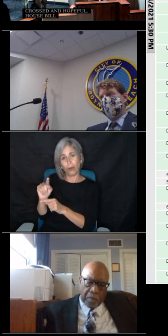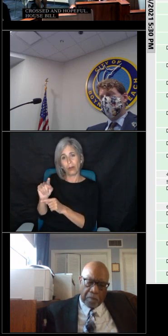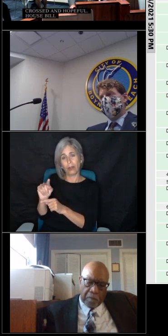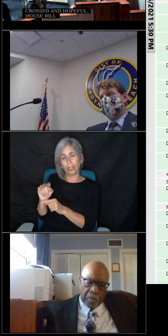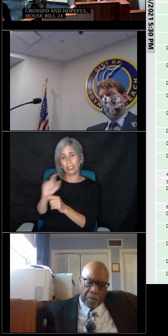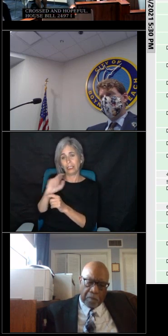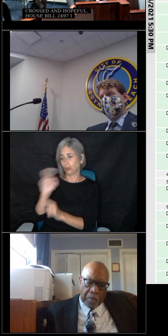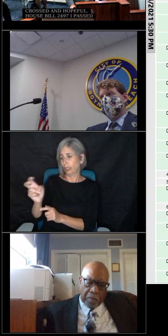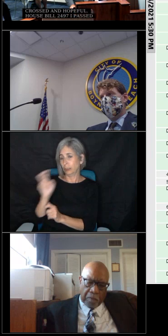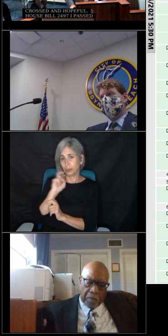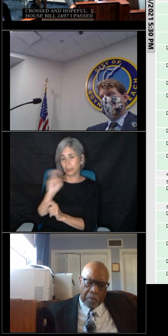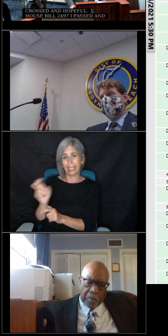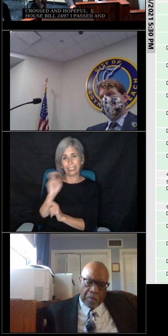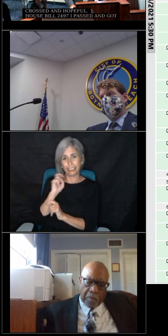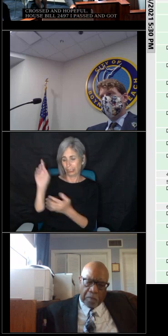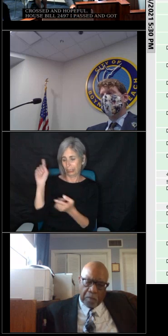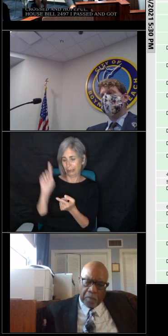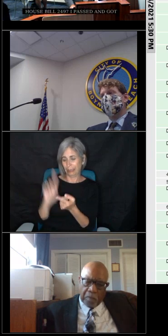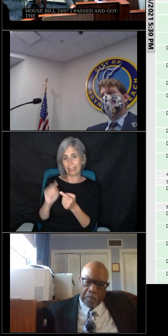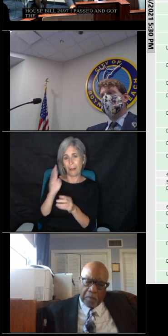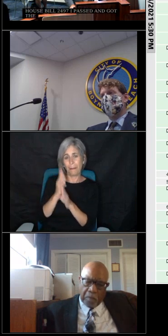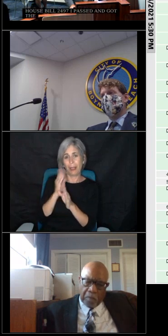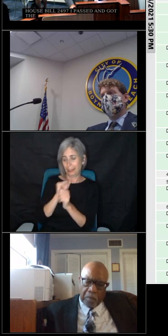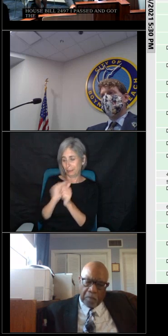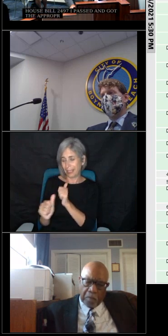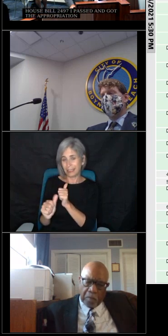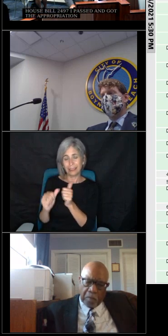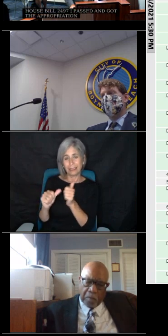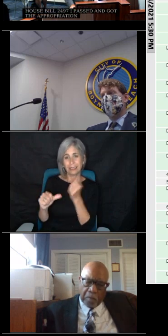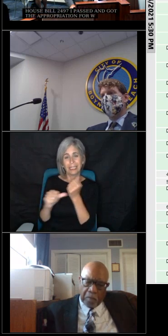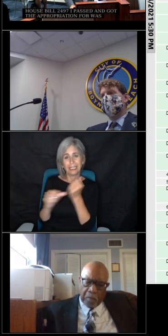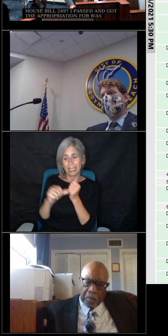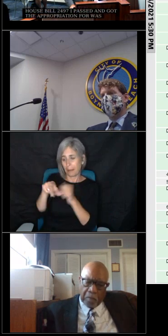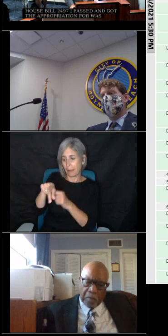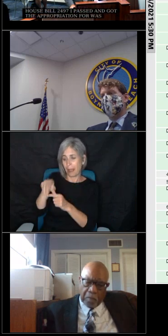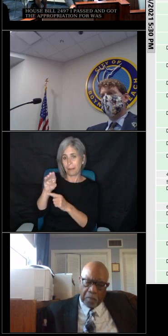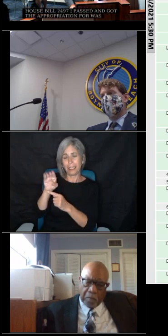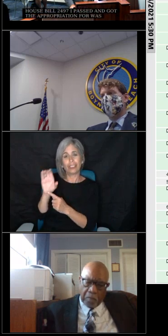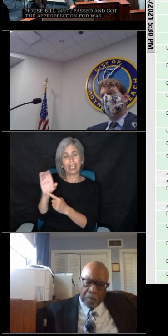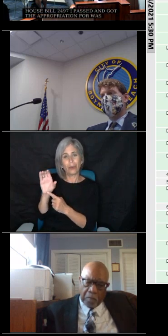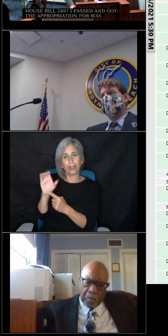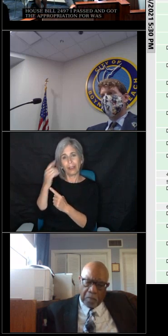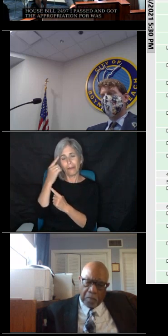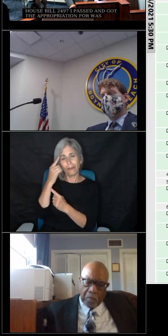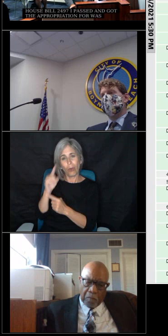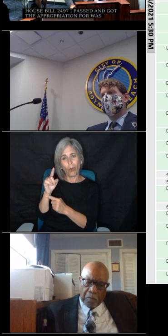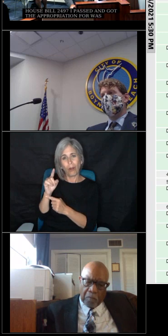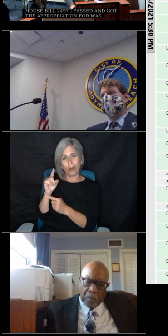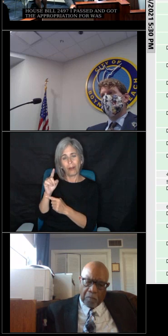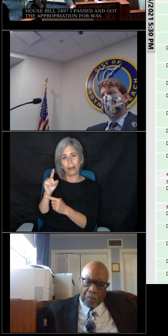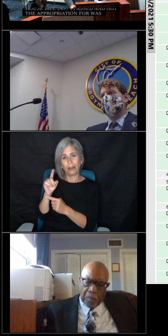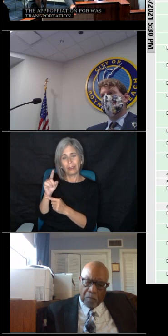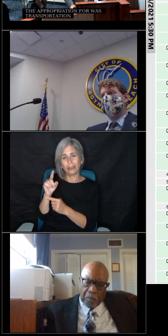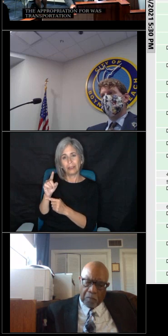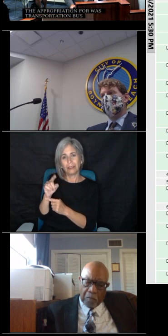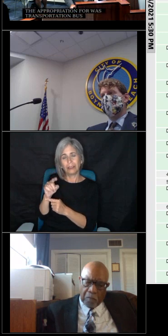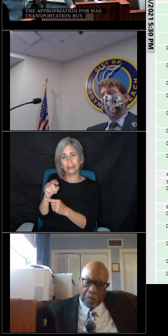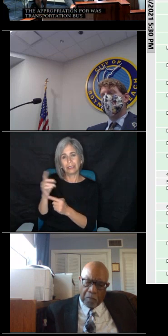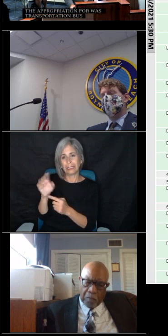transportation disadvantaged discount bus passes assisting Palm Beach County for the needy population, such as